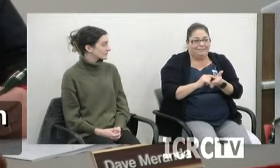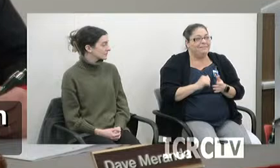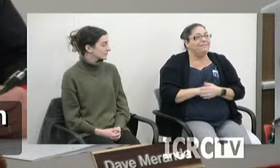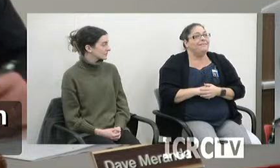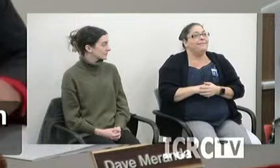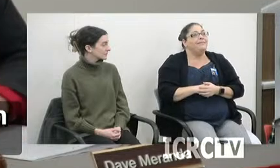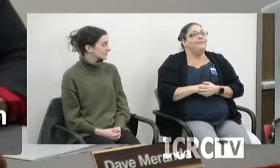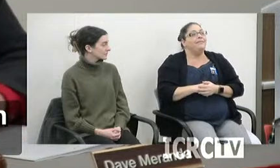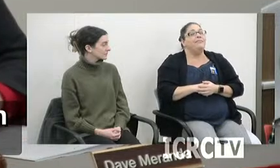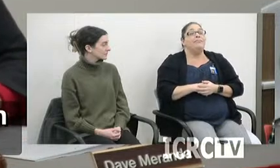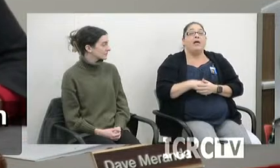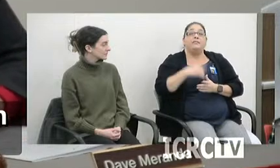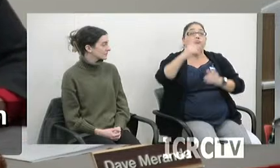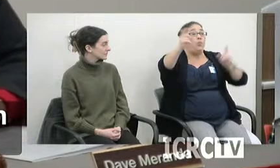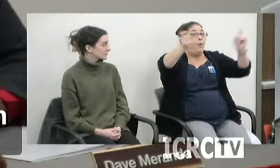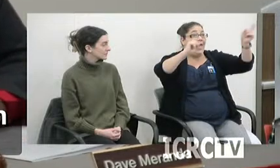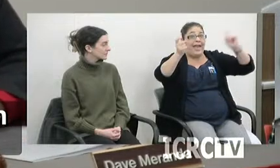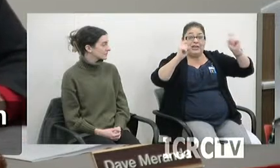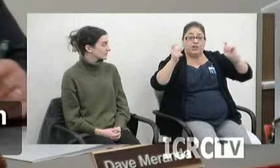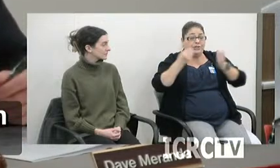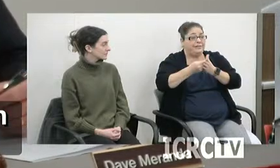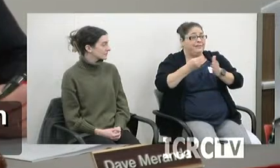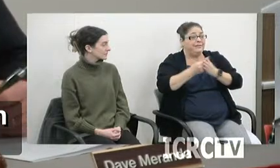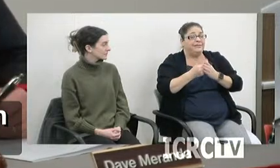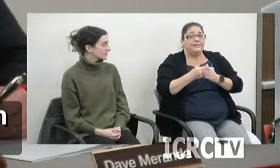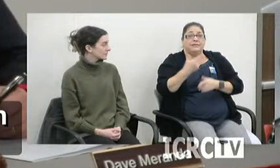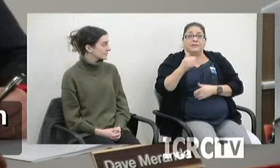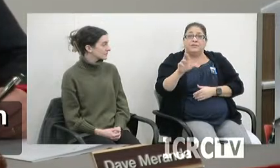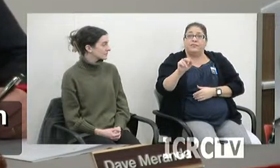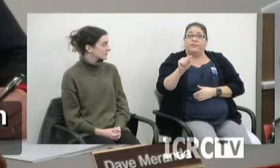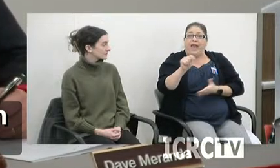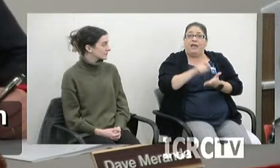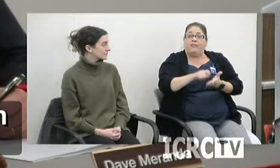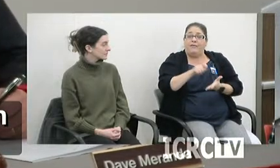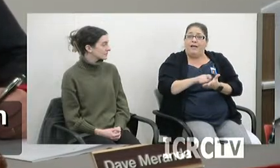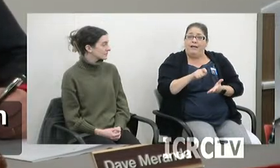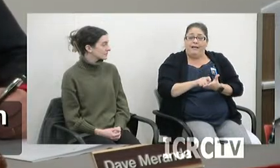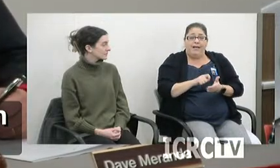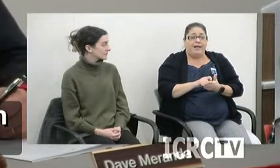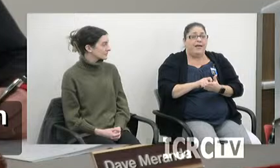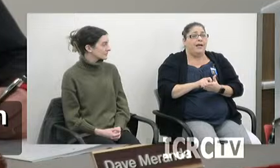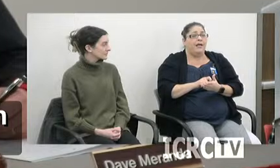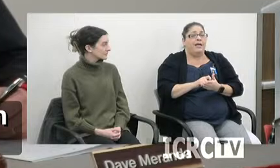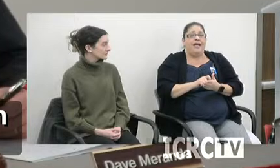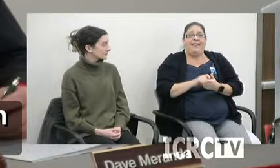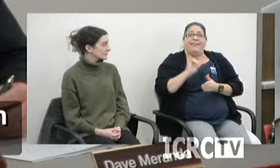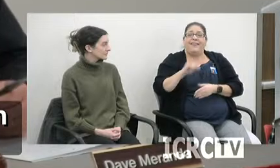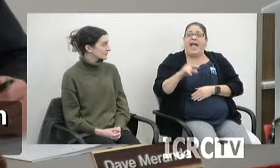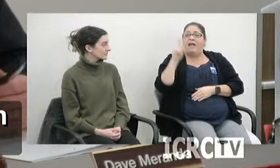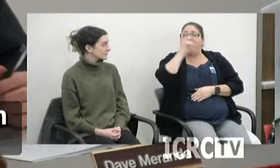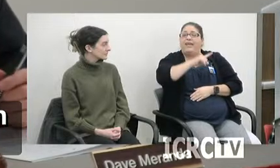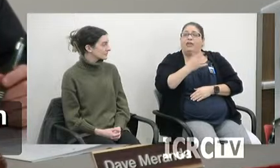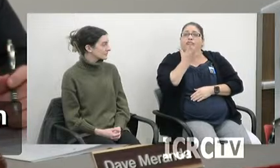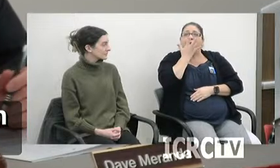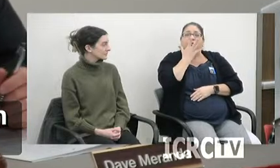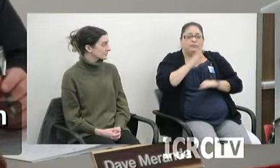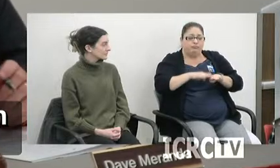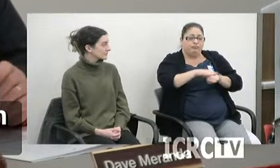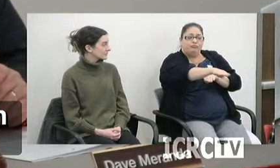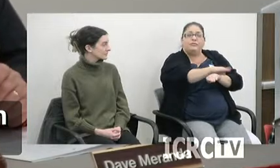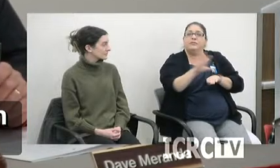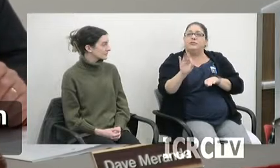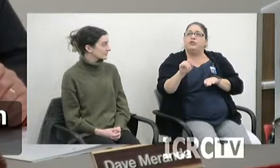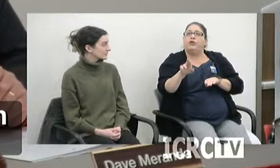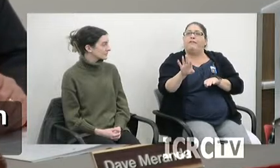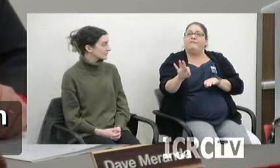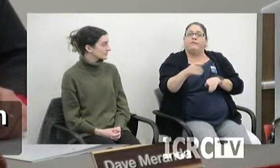through some donations and some grant writing, getting the turfing of Cherry Lucas Field done. I dare